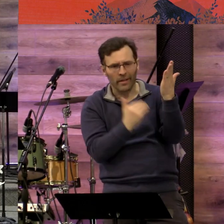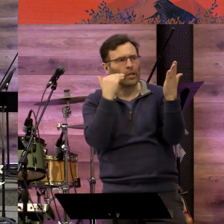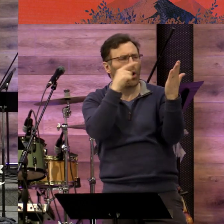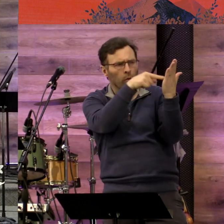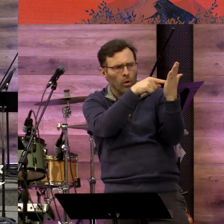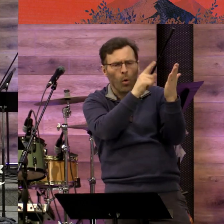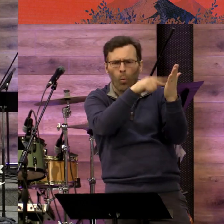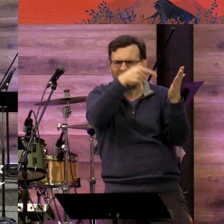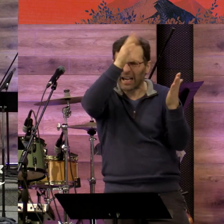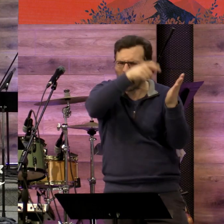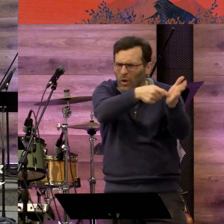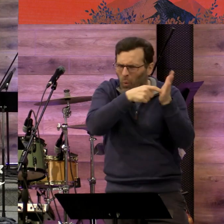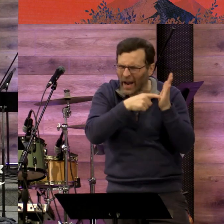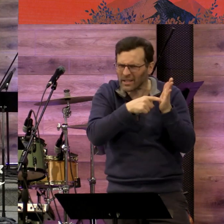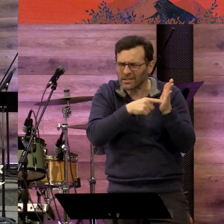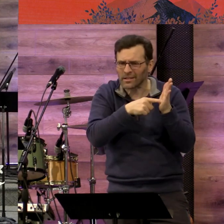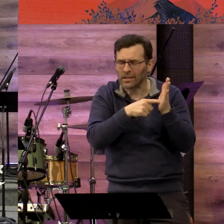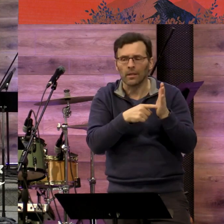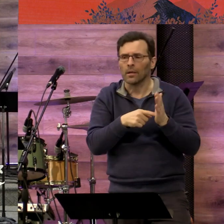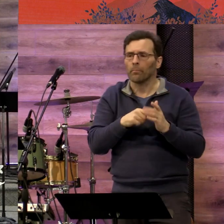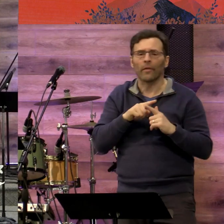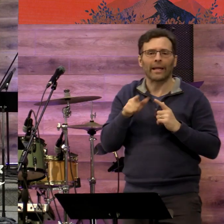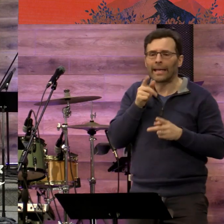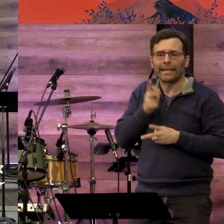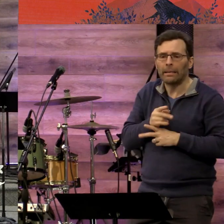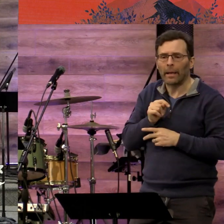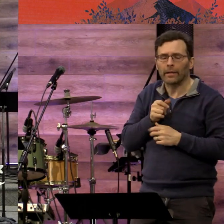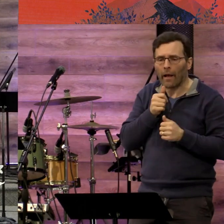God requires of them. The only problem is they didn't keep it.